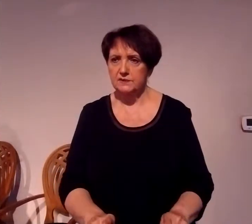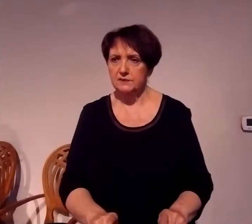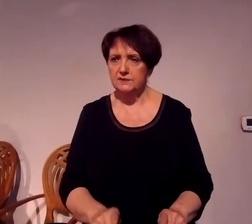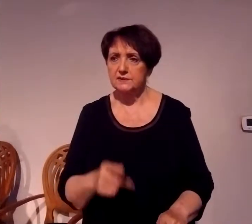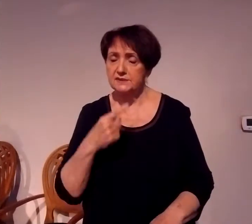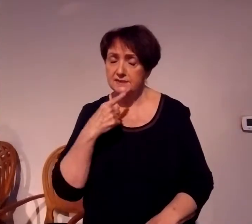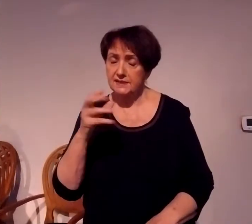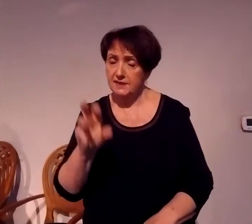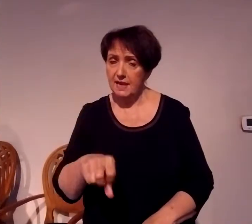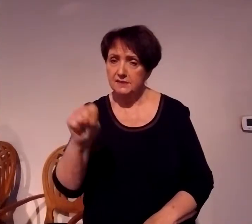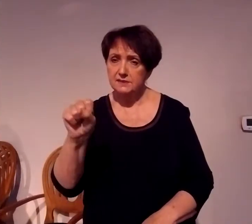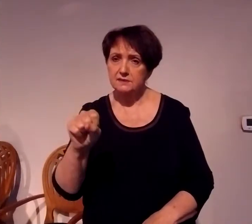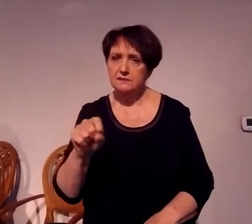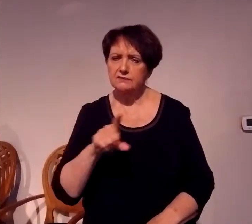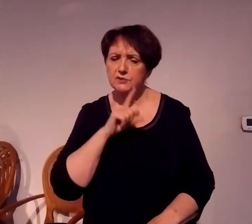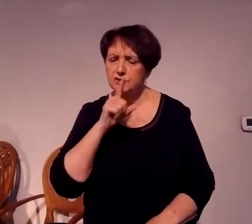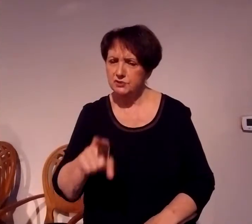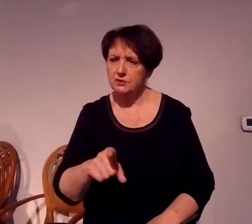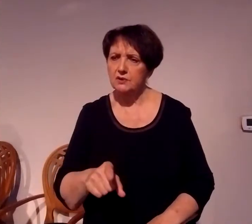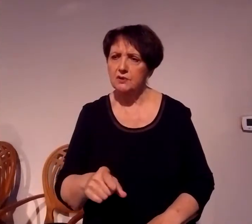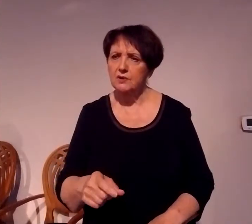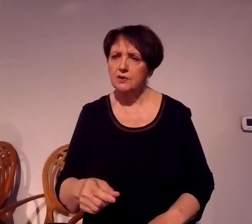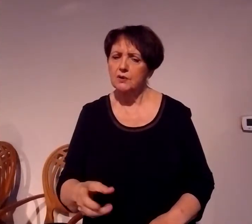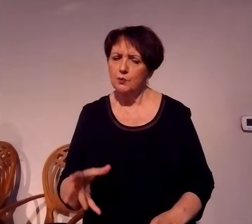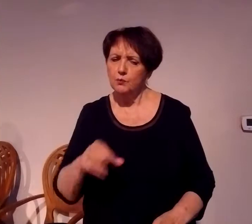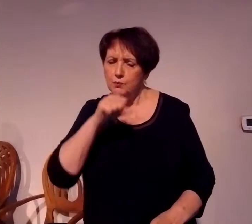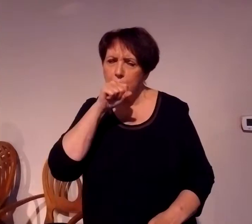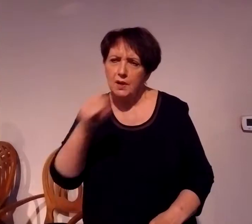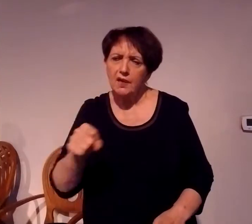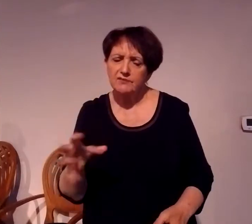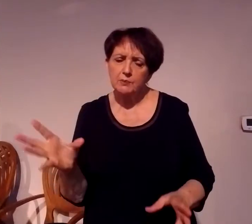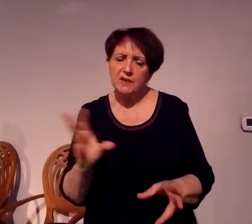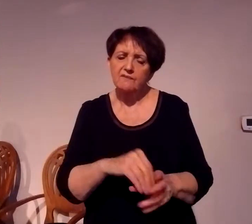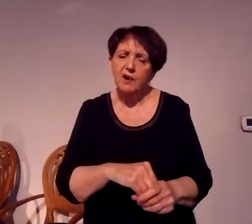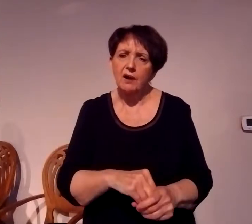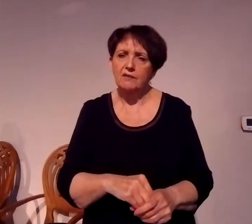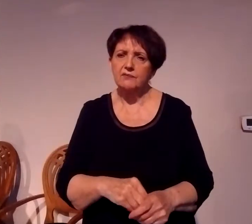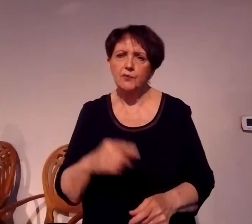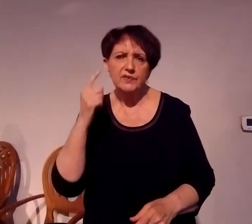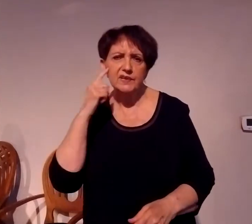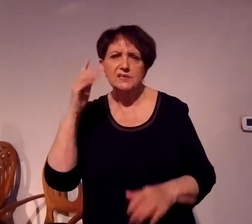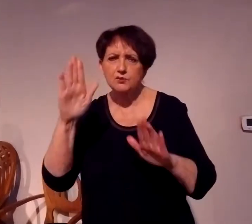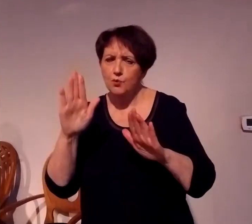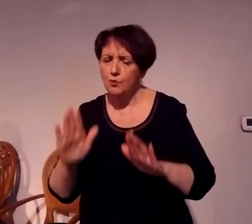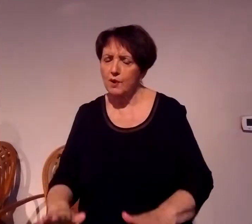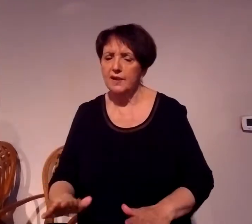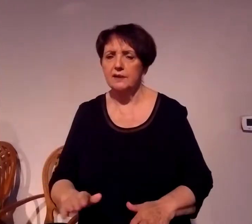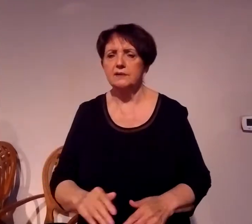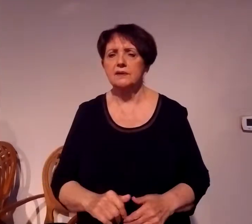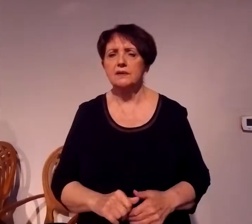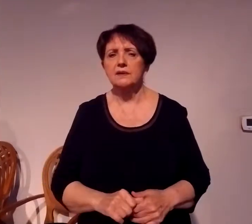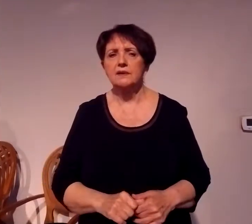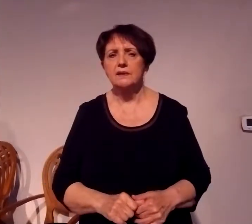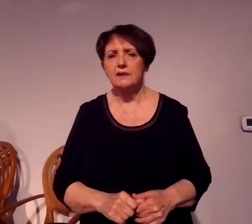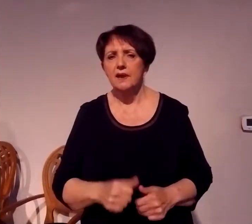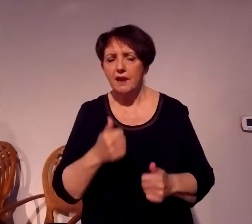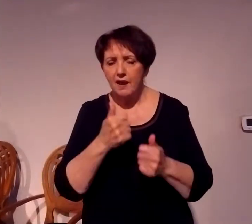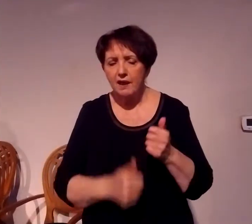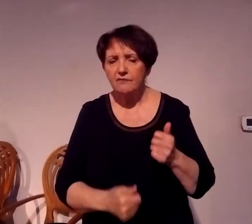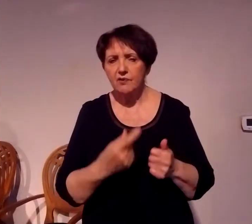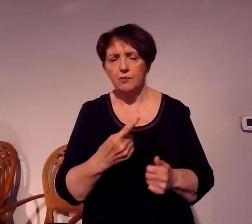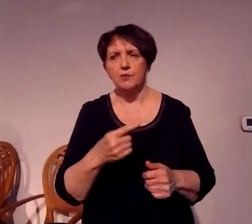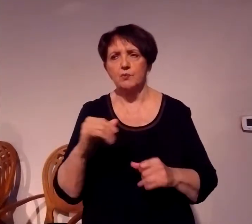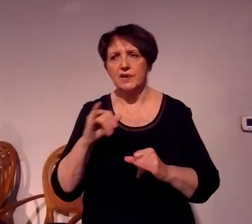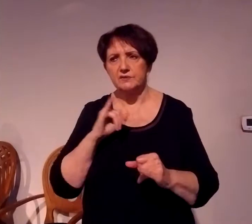said yes, absolutely. We'd love to be involved. We think that's great. Everybody we interviewed,